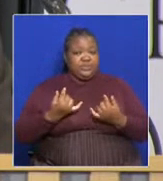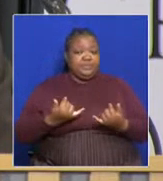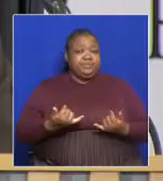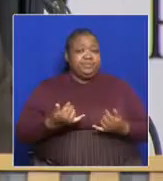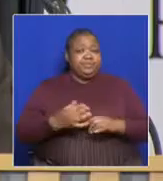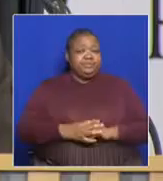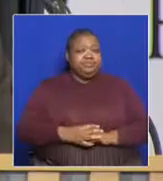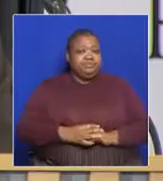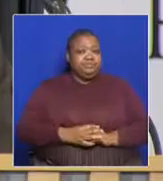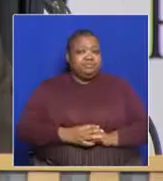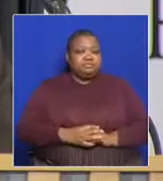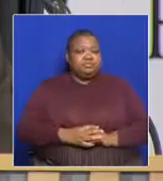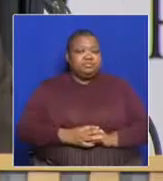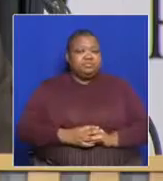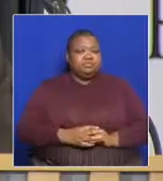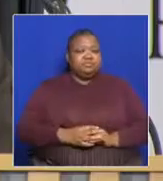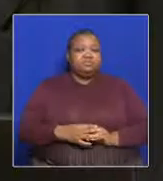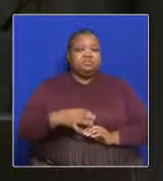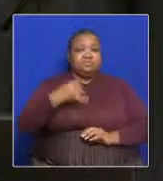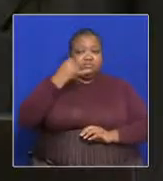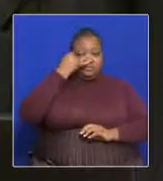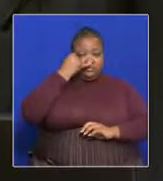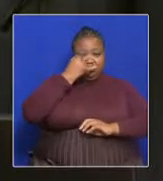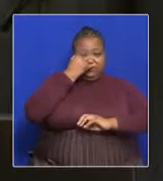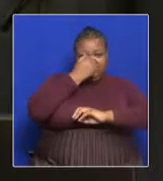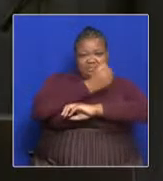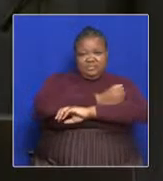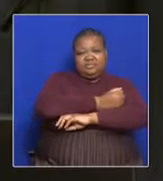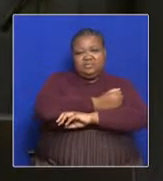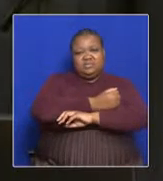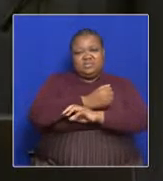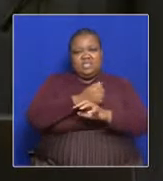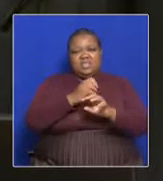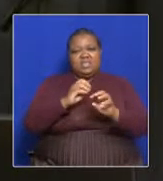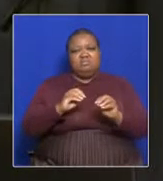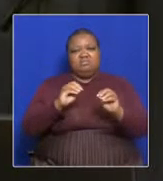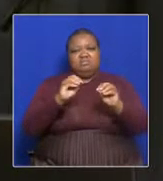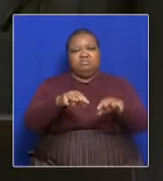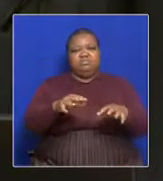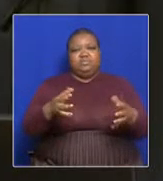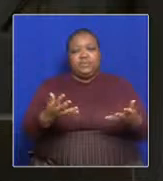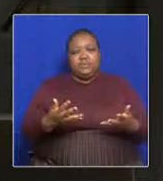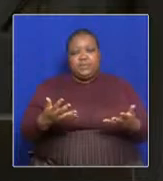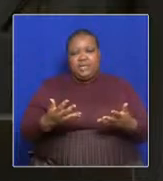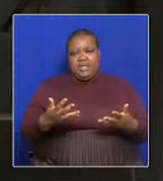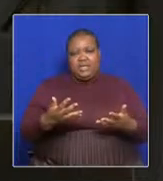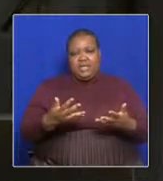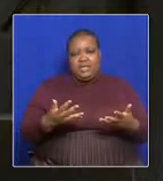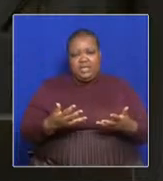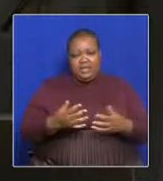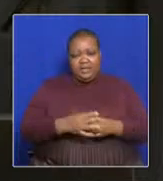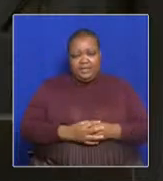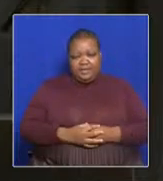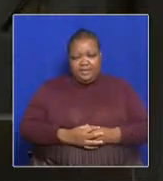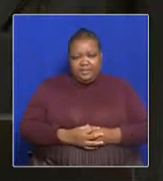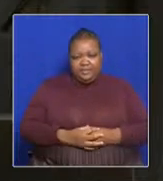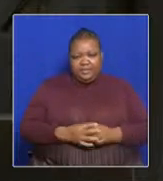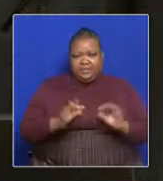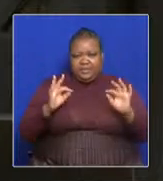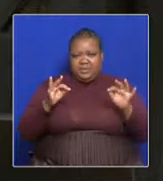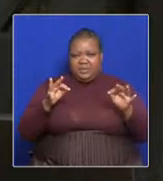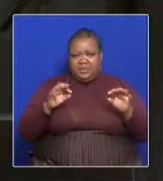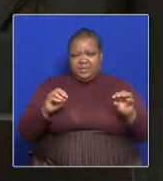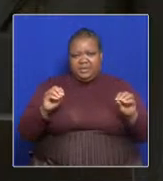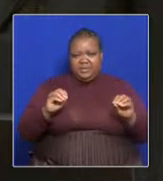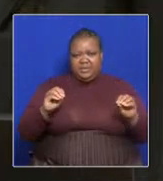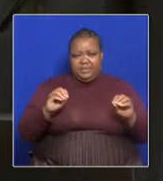where these exhibits go, it just does not sound correct. Okay. I don't